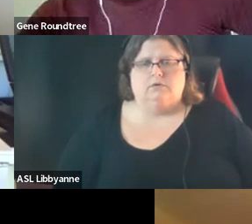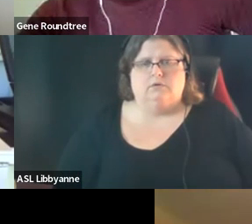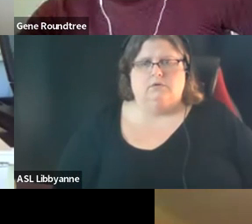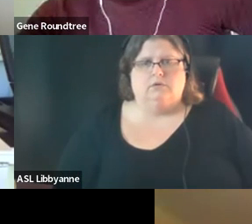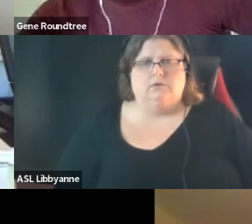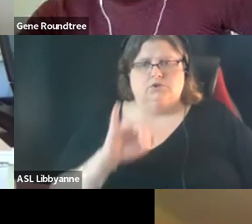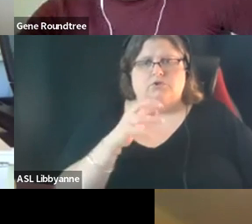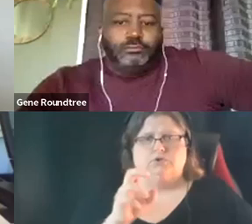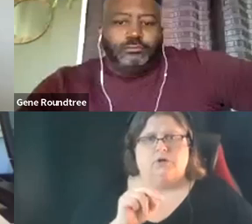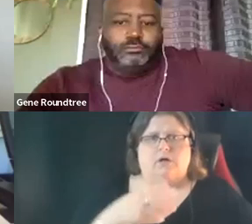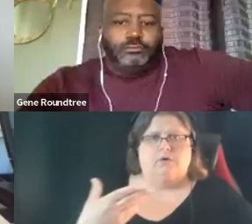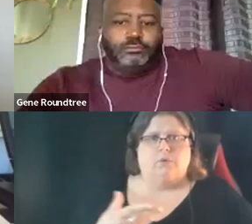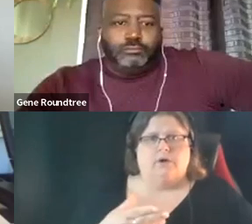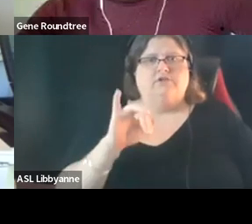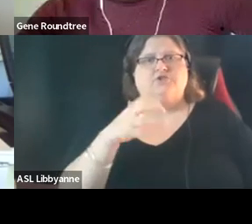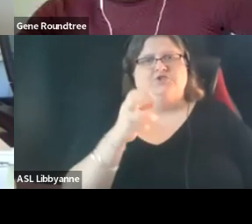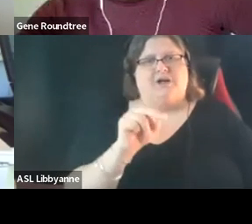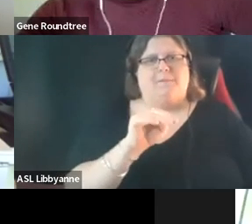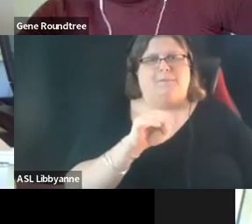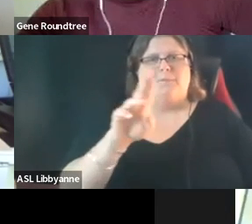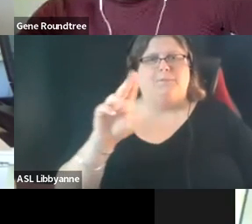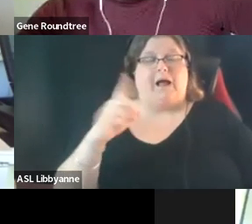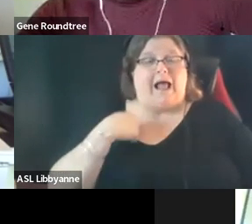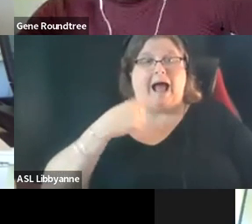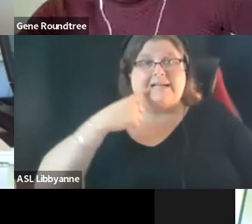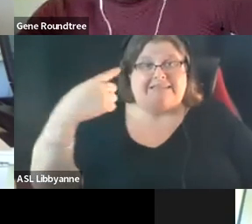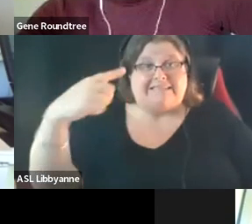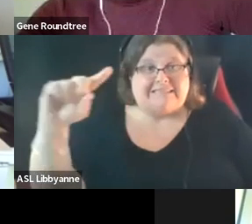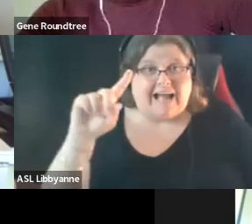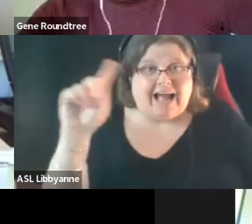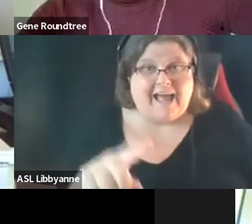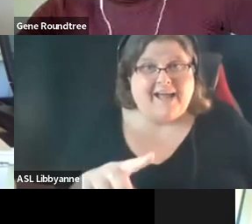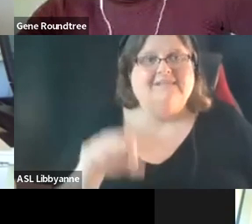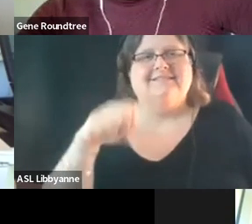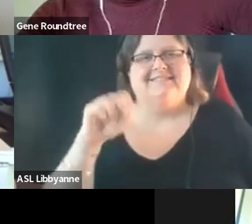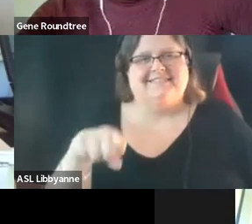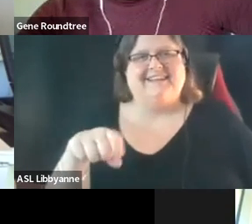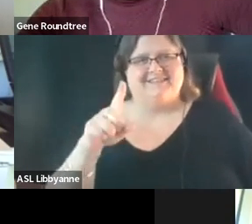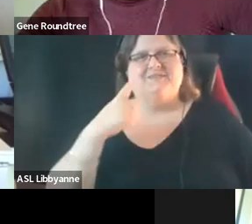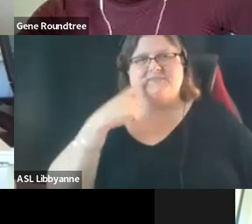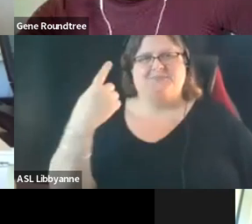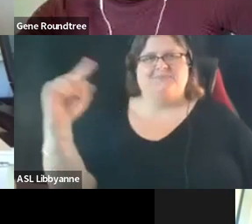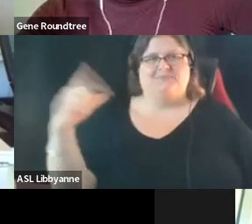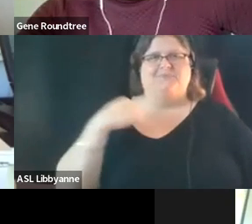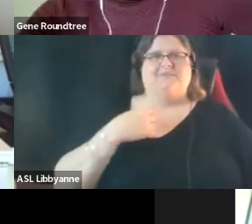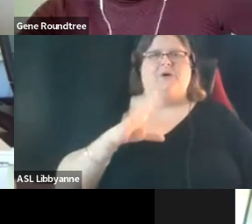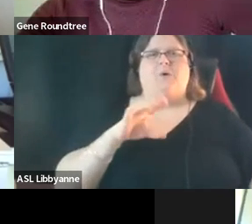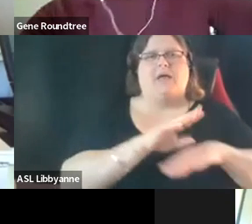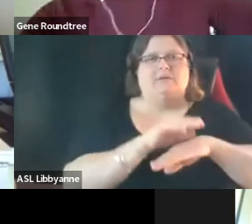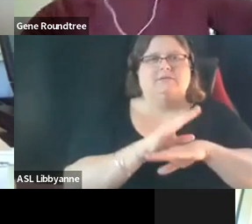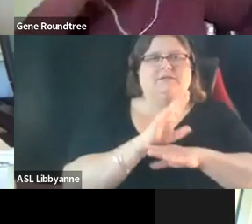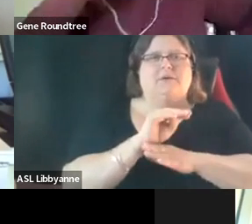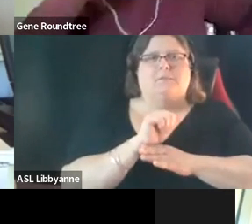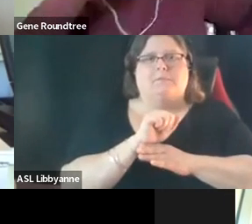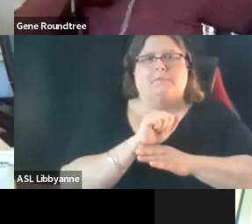John, are you with us? Did I make it? Yay, welcome. Hey, okay, sorry. Councillor Mejia and members